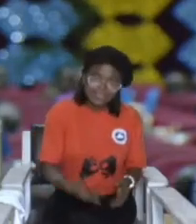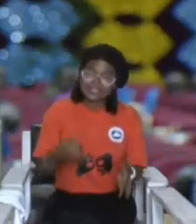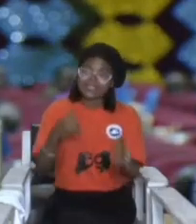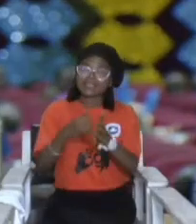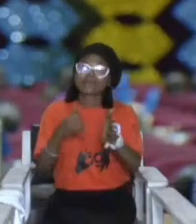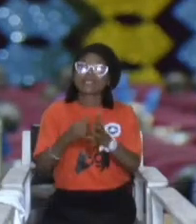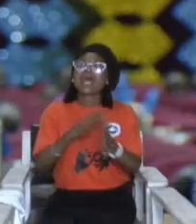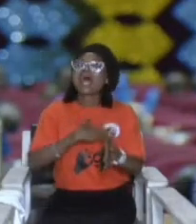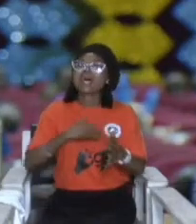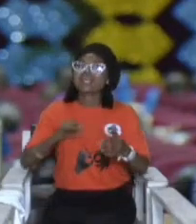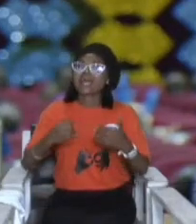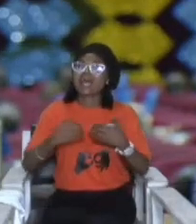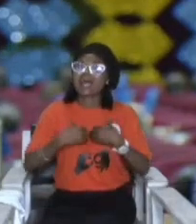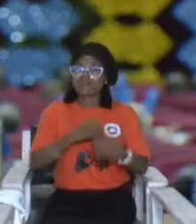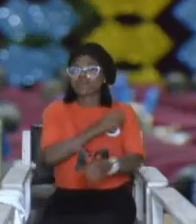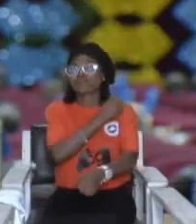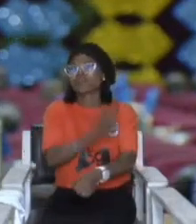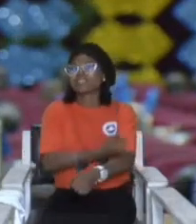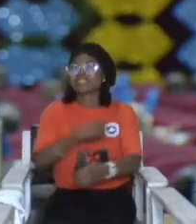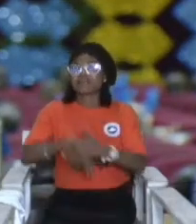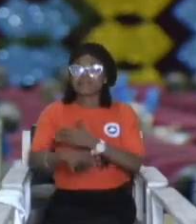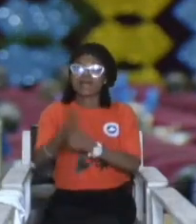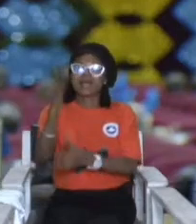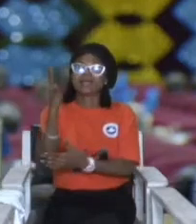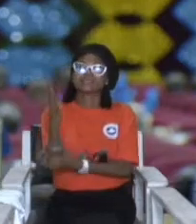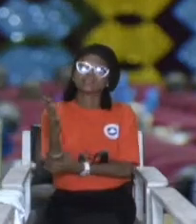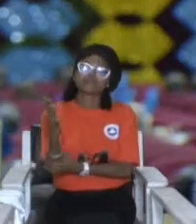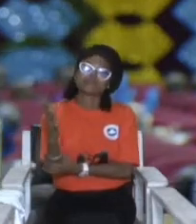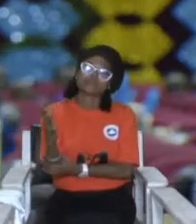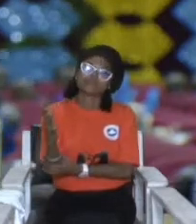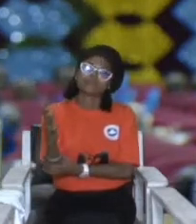I now have authority in my hand.